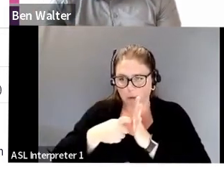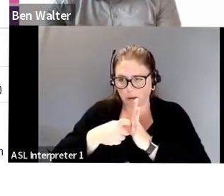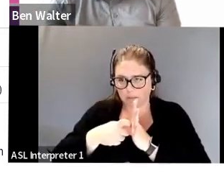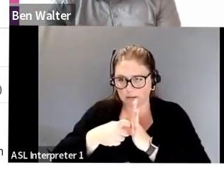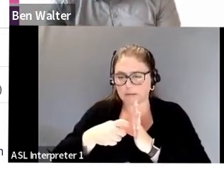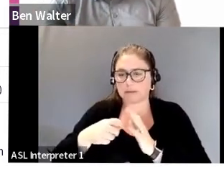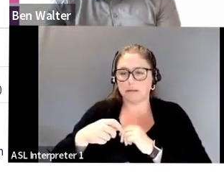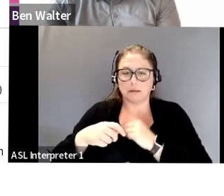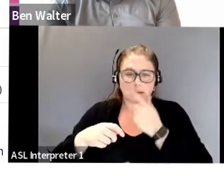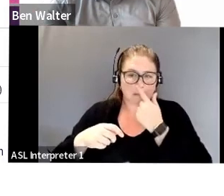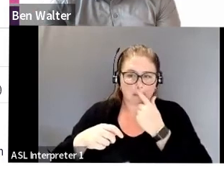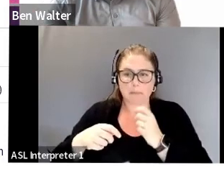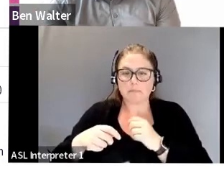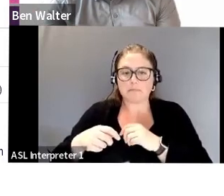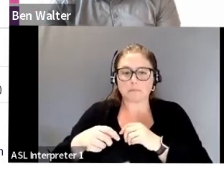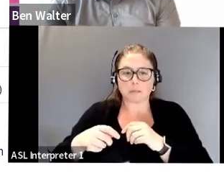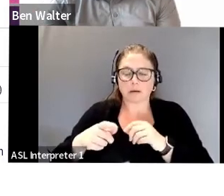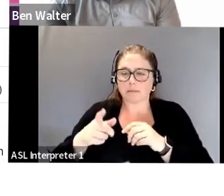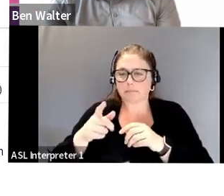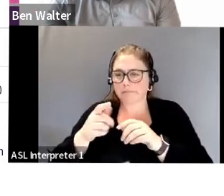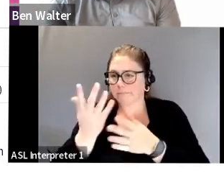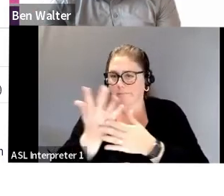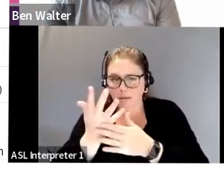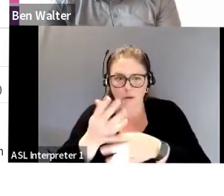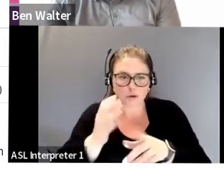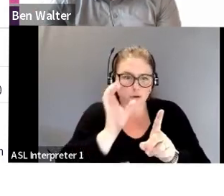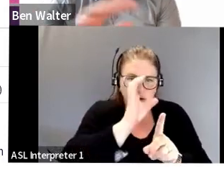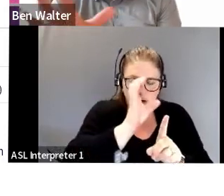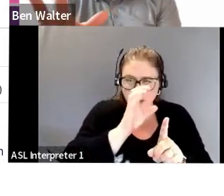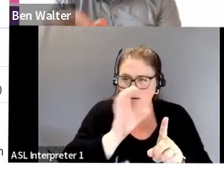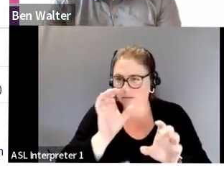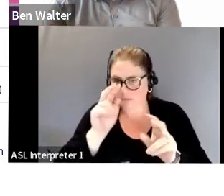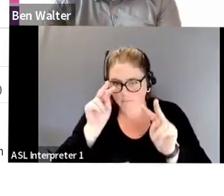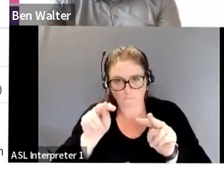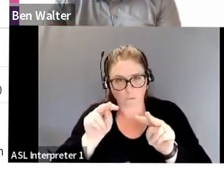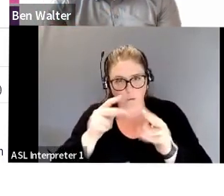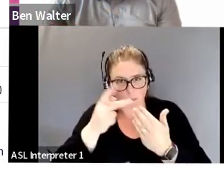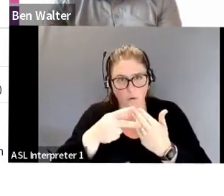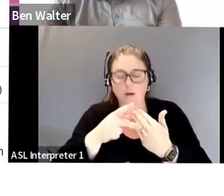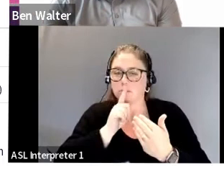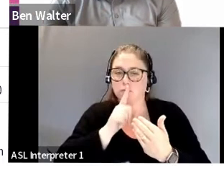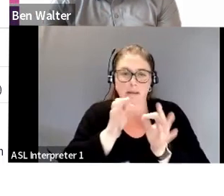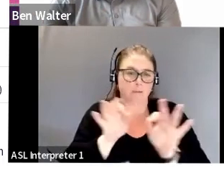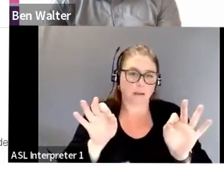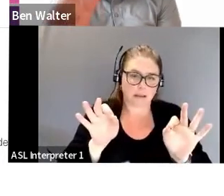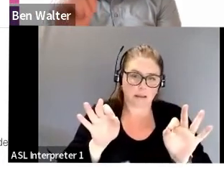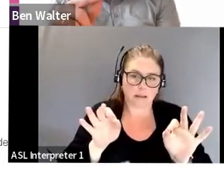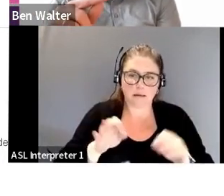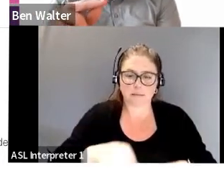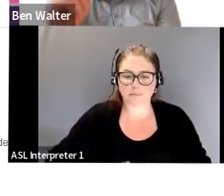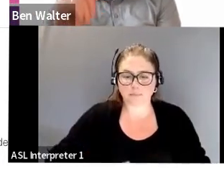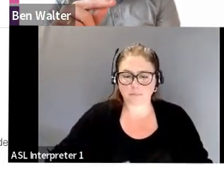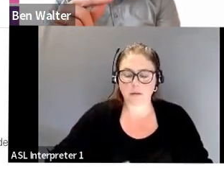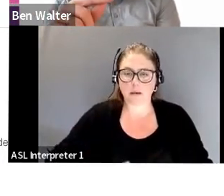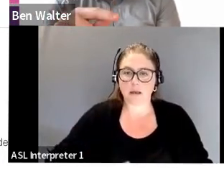these filters, the search and viewing any programs is free to use. And the cool